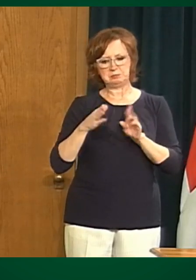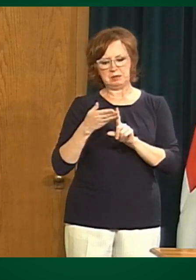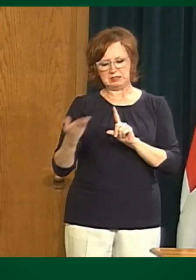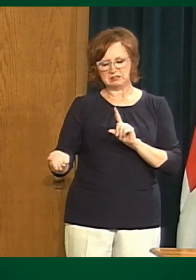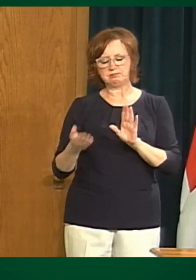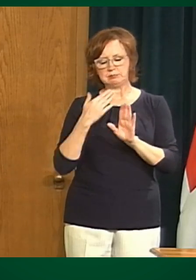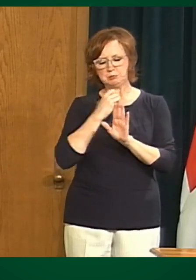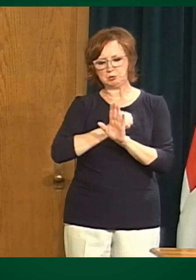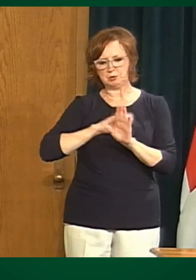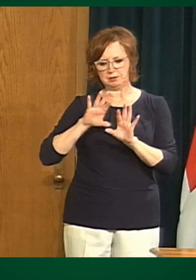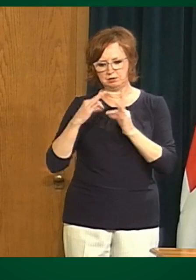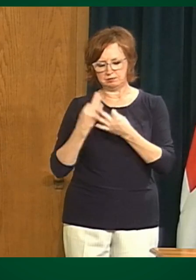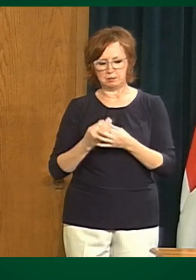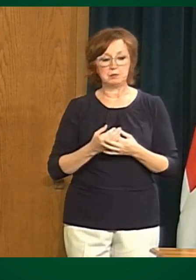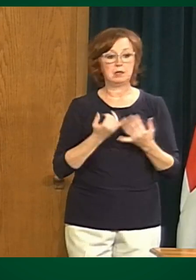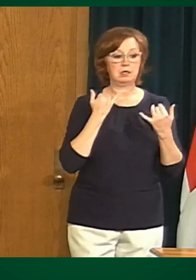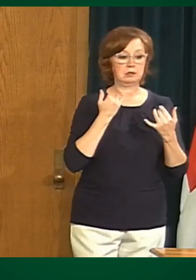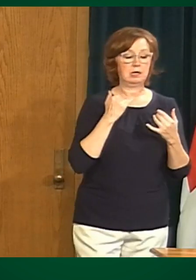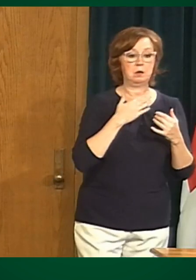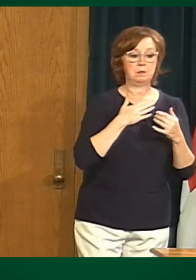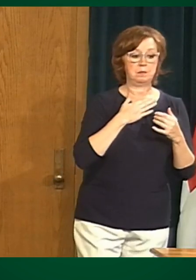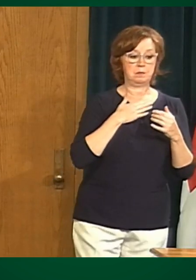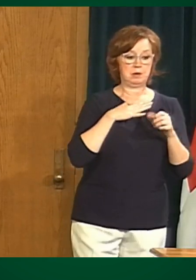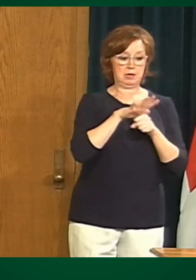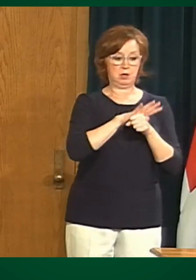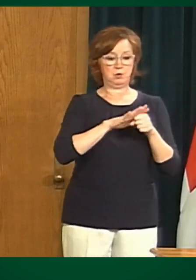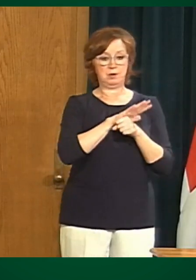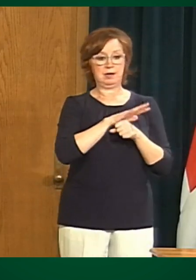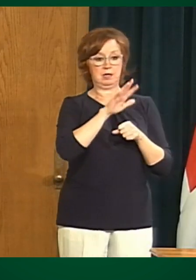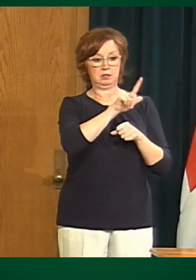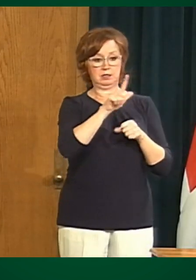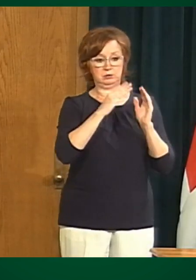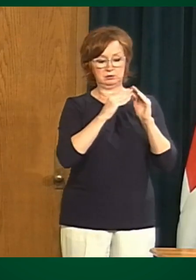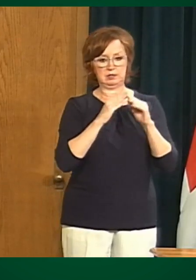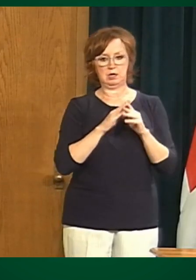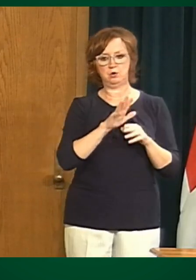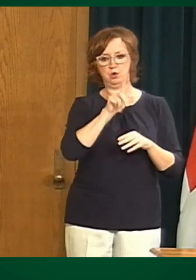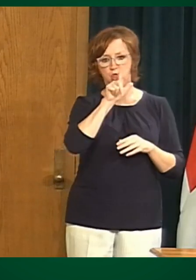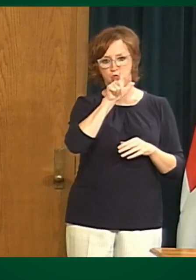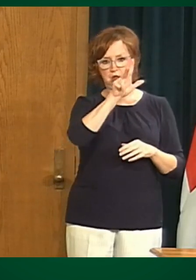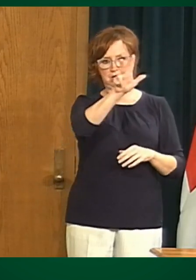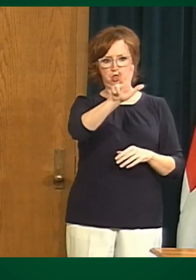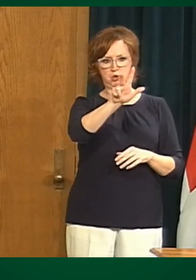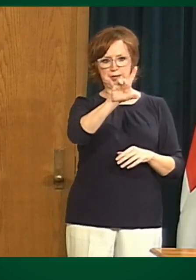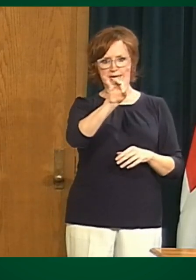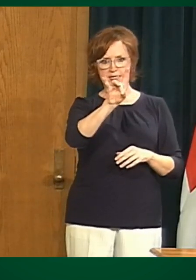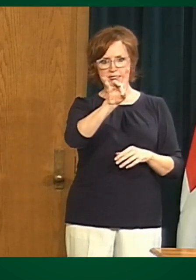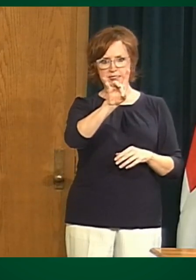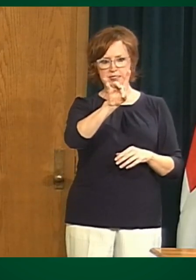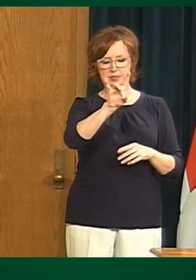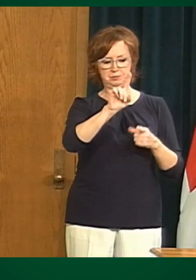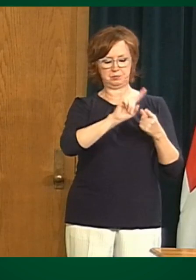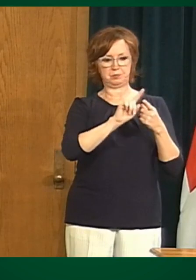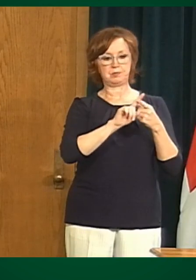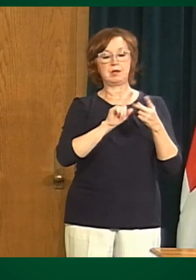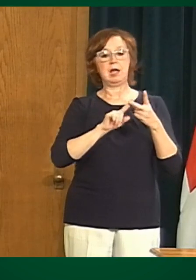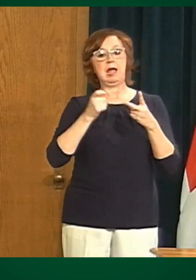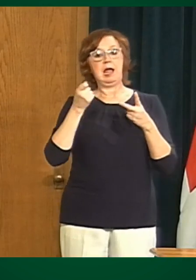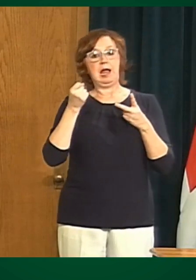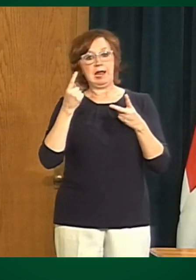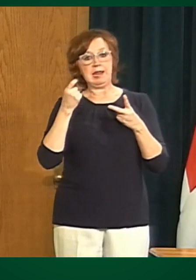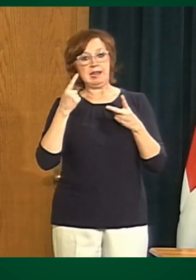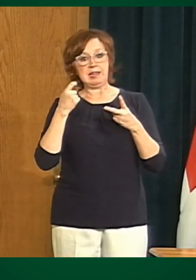now, 38 confirmed cases in Loche and another 11 cases in